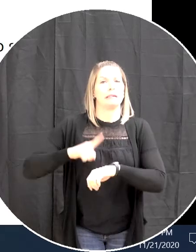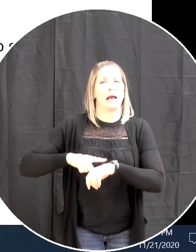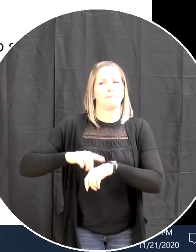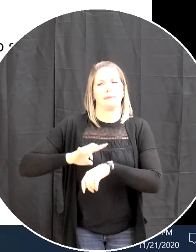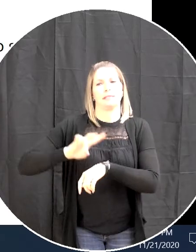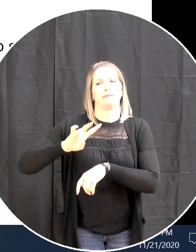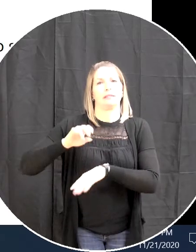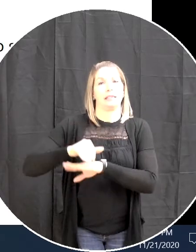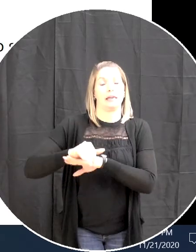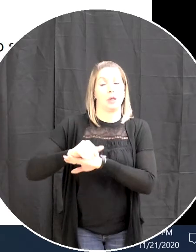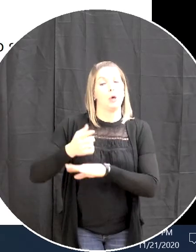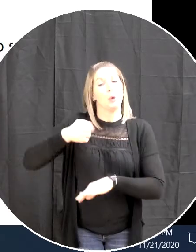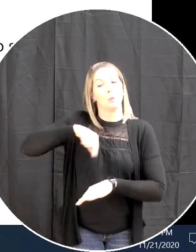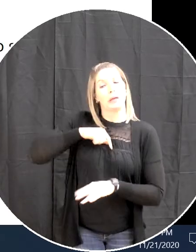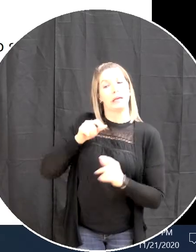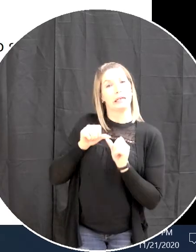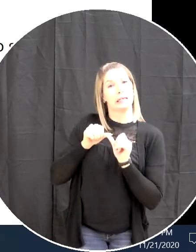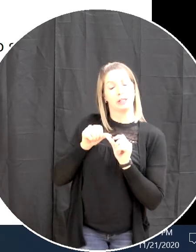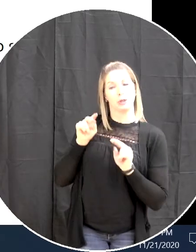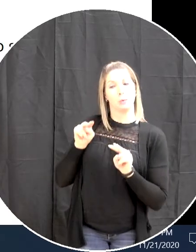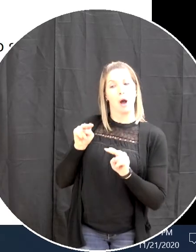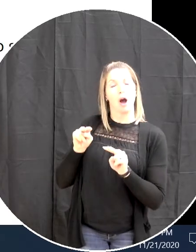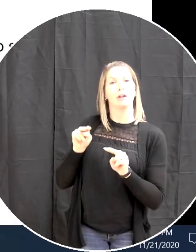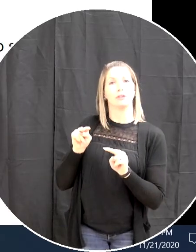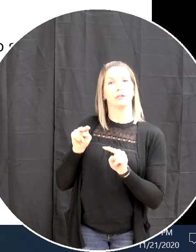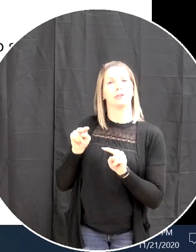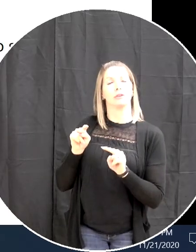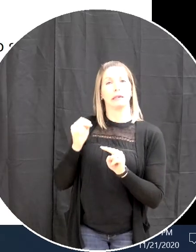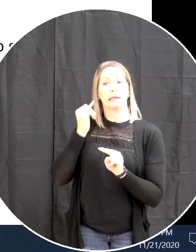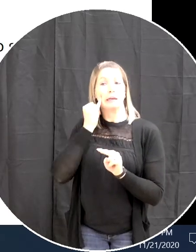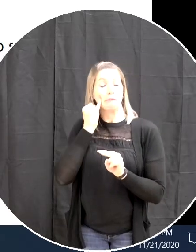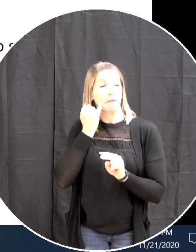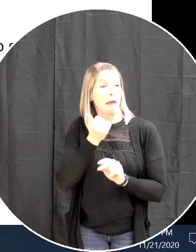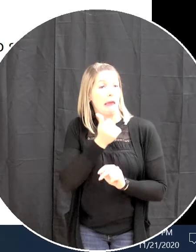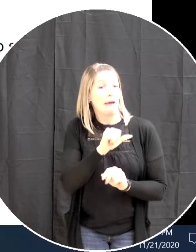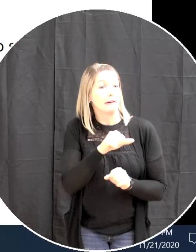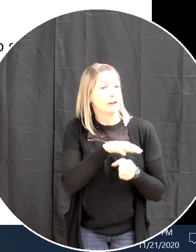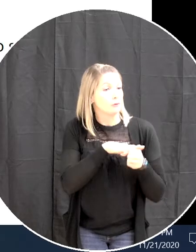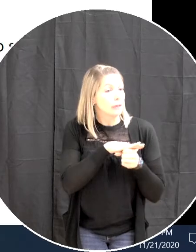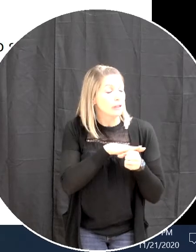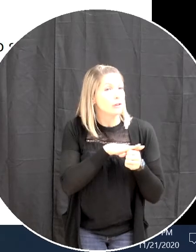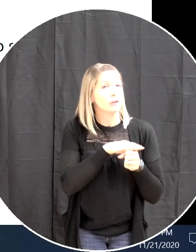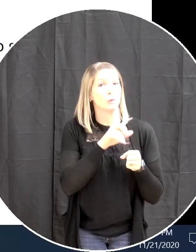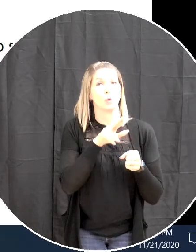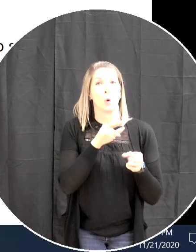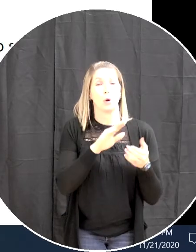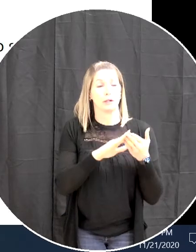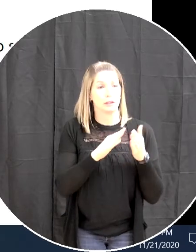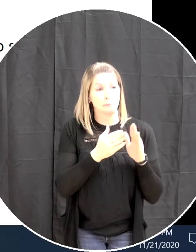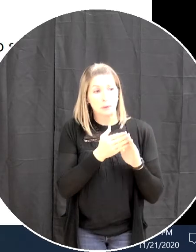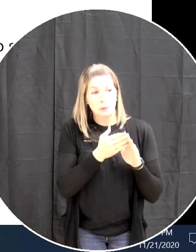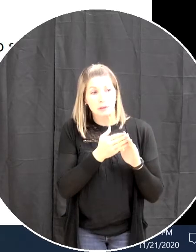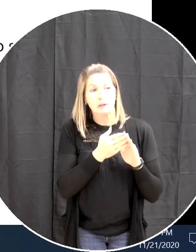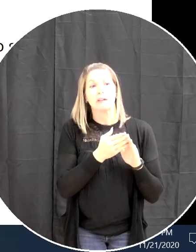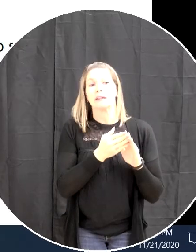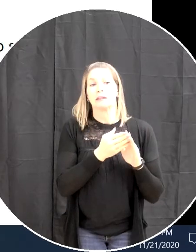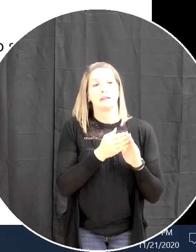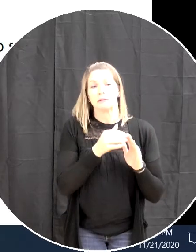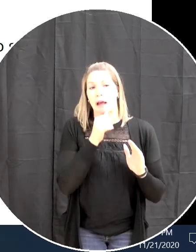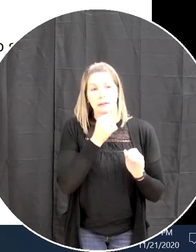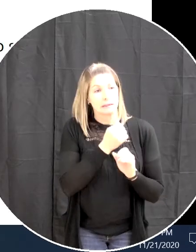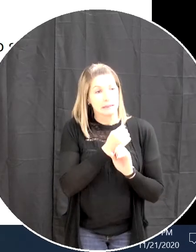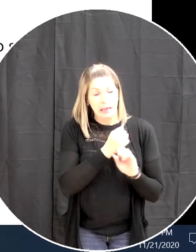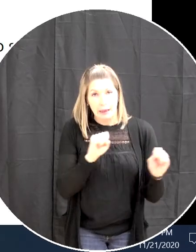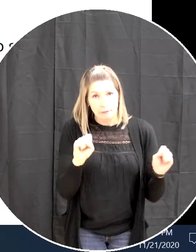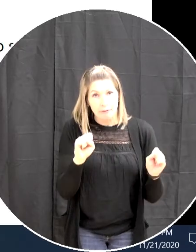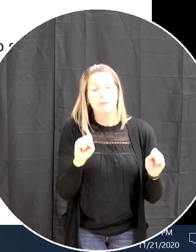monitored. If we find in a particular region or community that we had to revisit that, safety is always